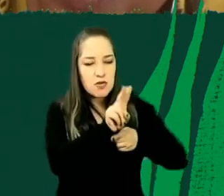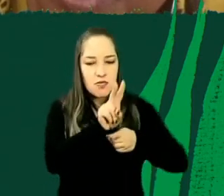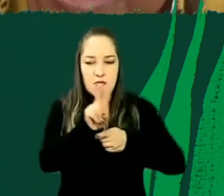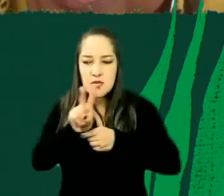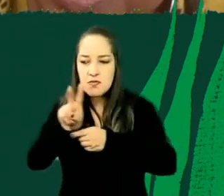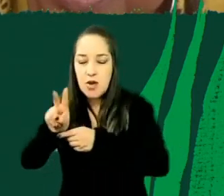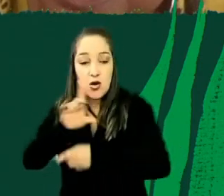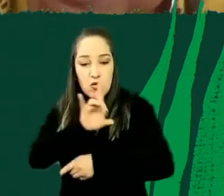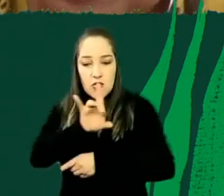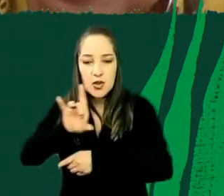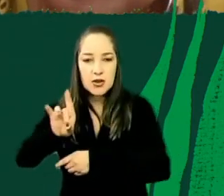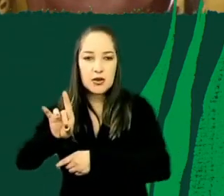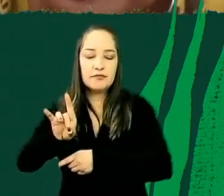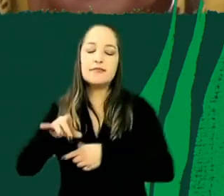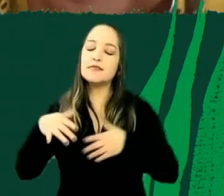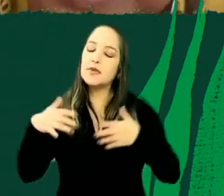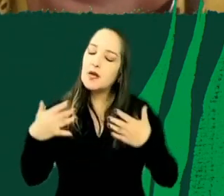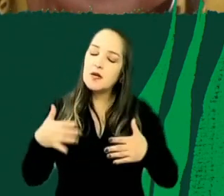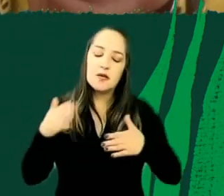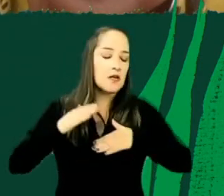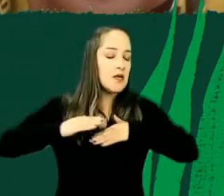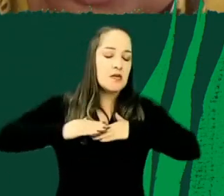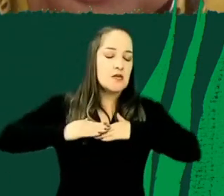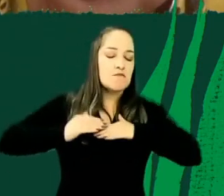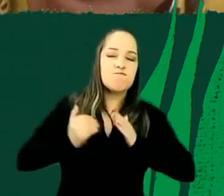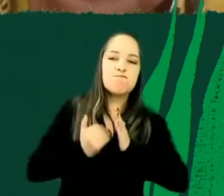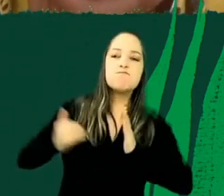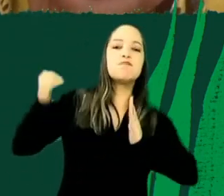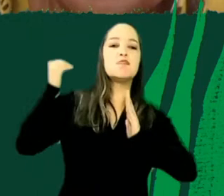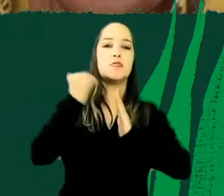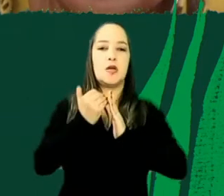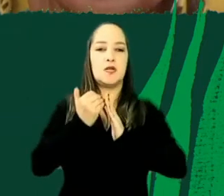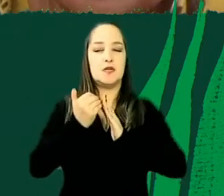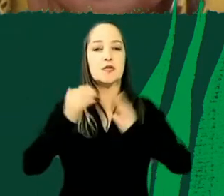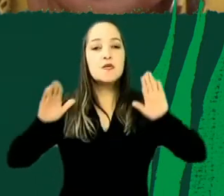So I think this is fundamental, this issue.